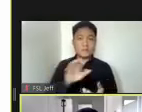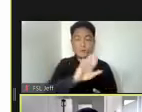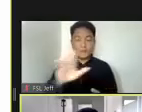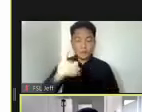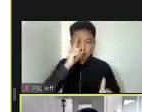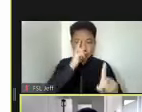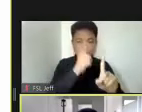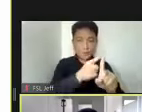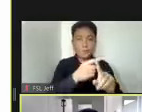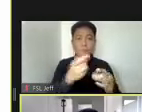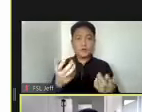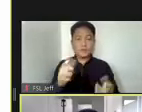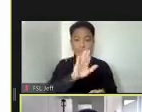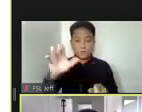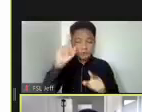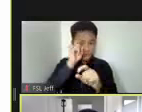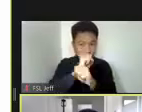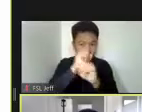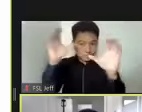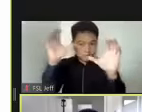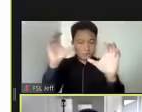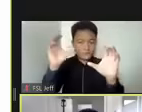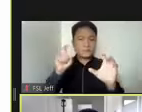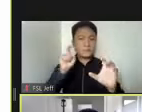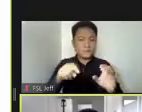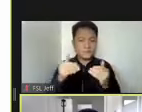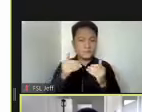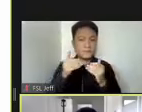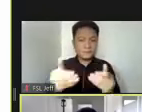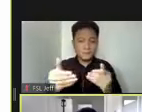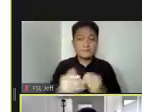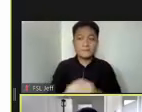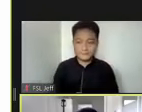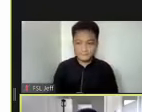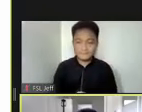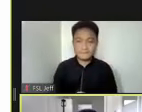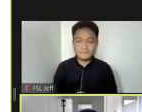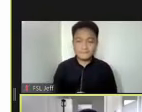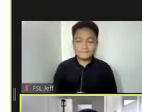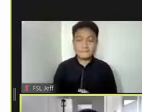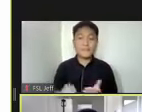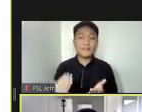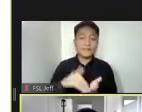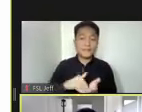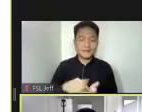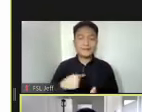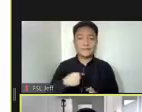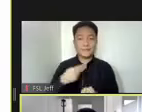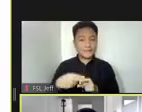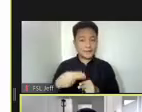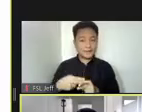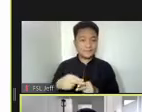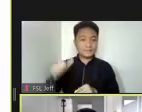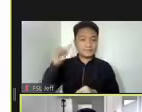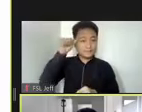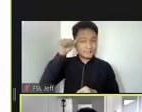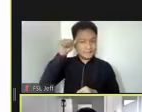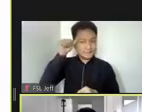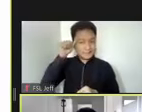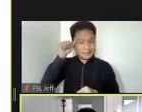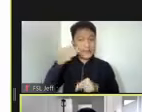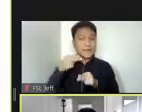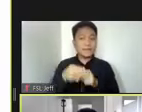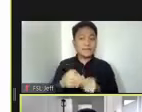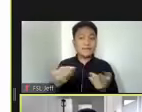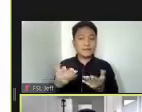Again, I am Arnold, Captain A Balais. Thank you very much and maayong hapon sa iyong tanan.